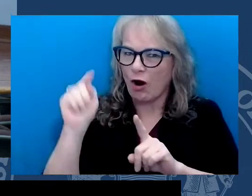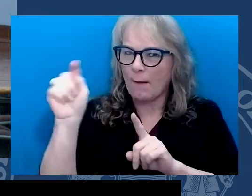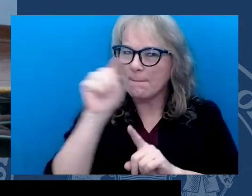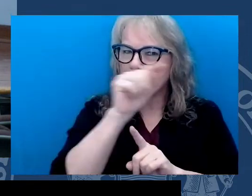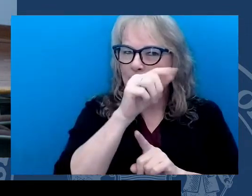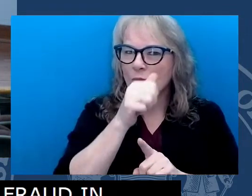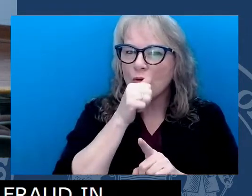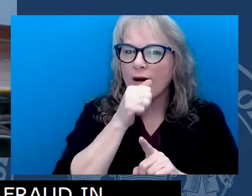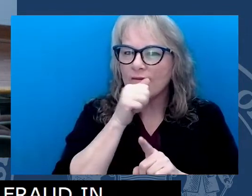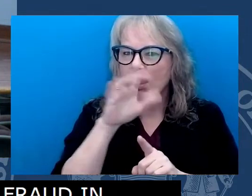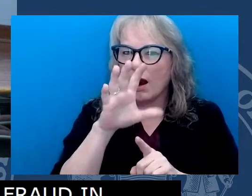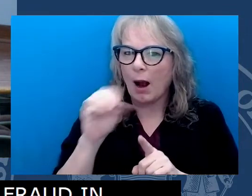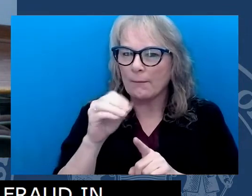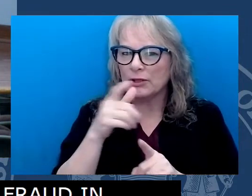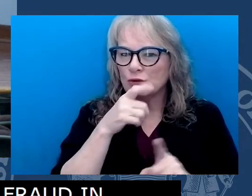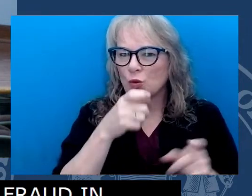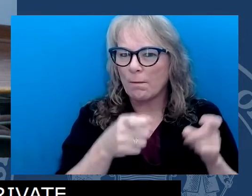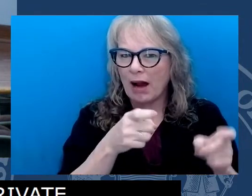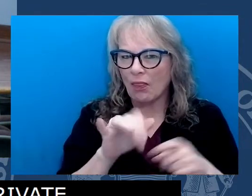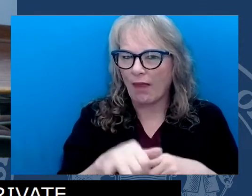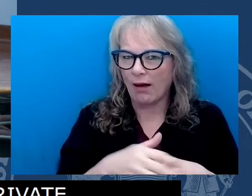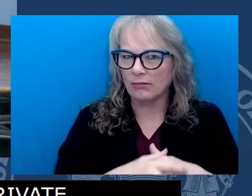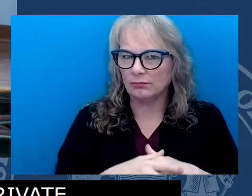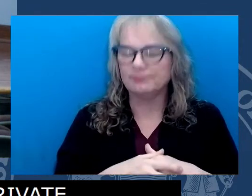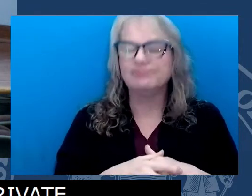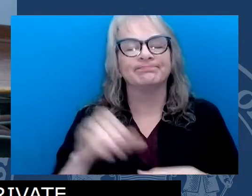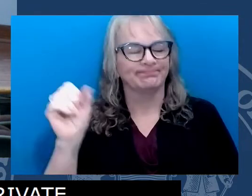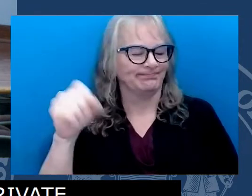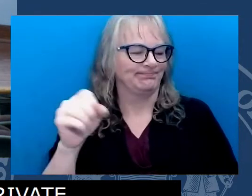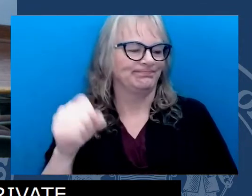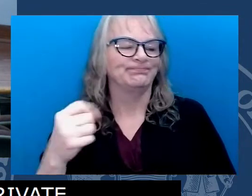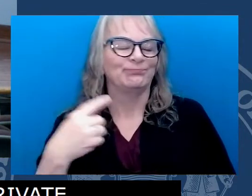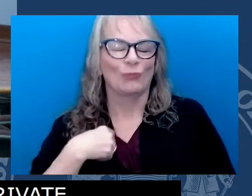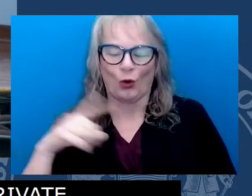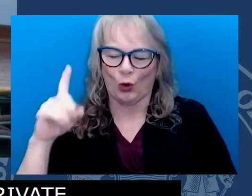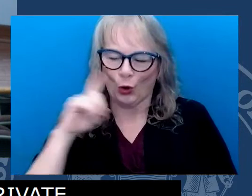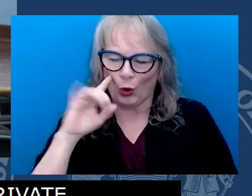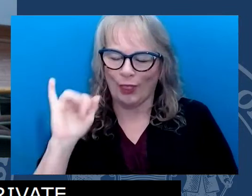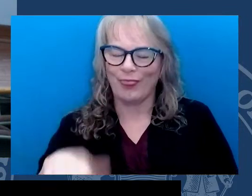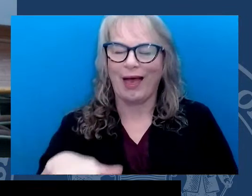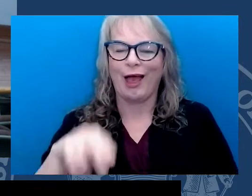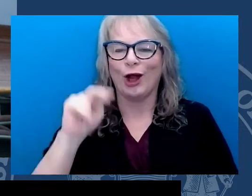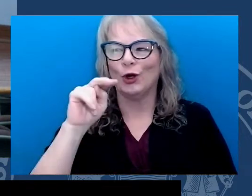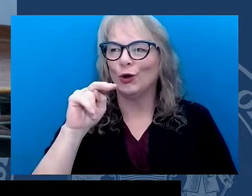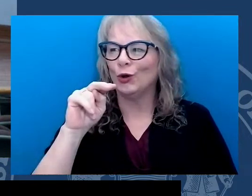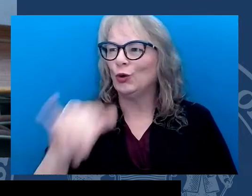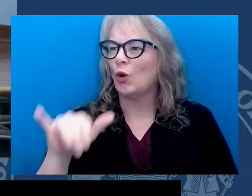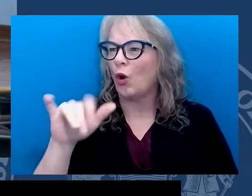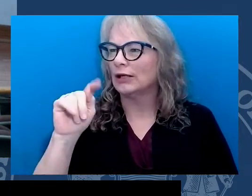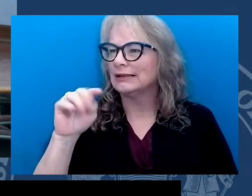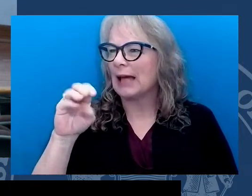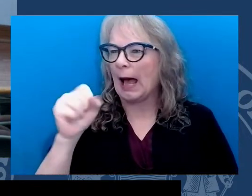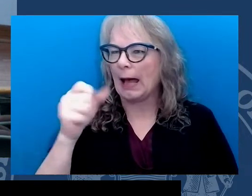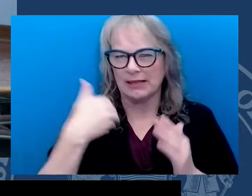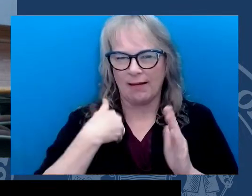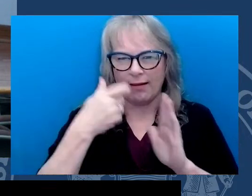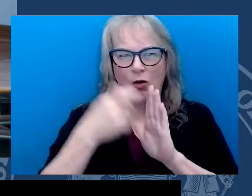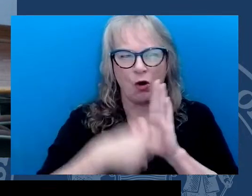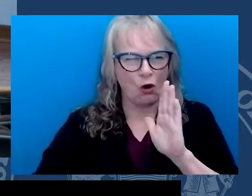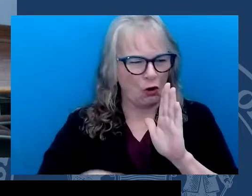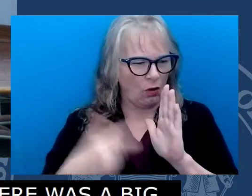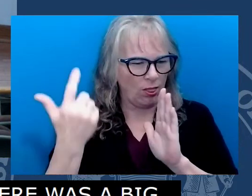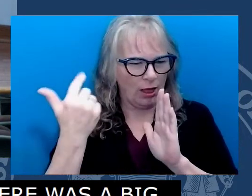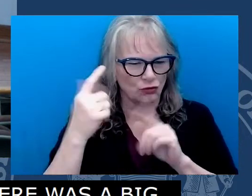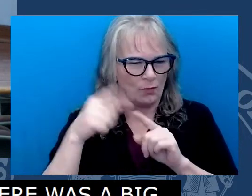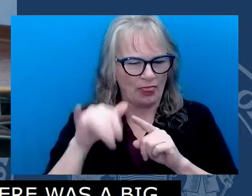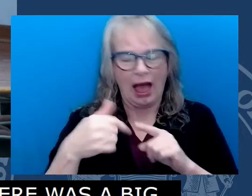are managing it? Yeah, I've heard that. I mean, there was a big article in the New York Times, about a year ago? I don't know enough about it.